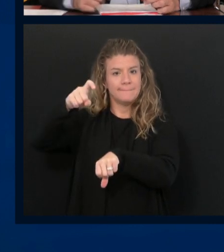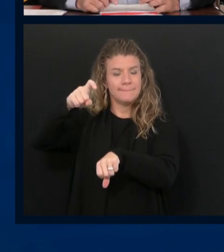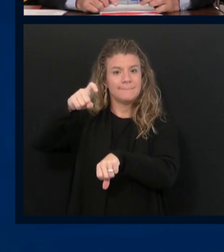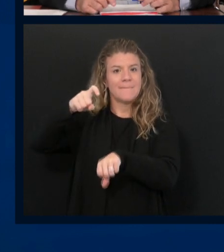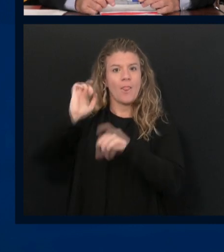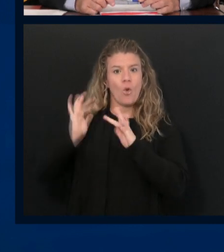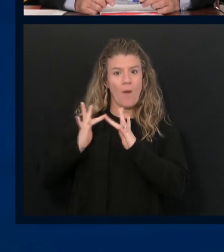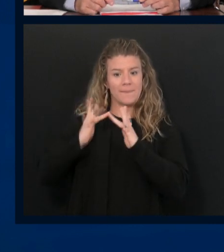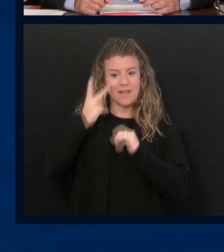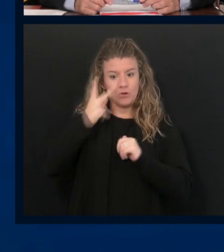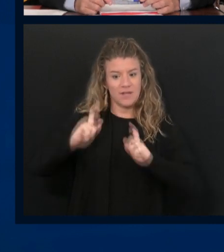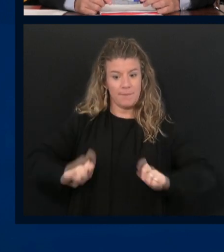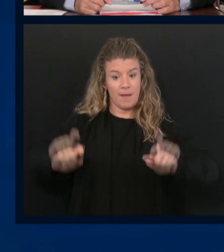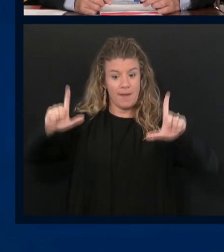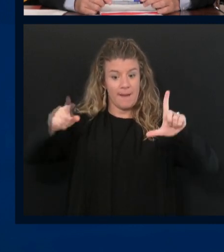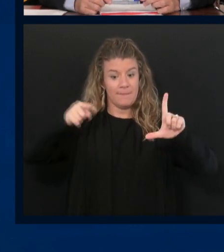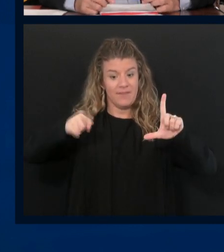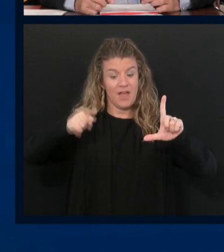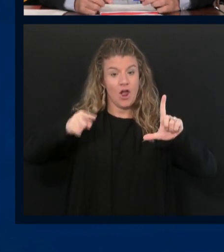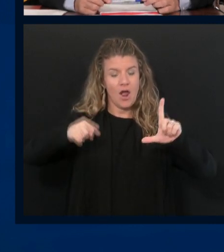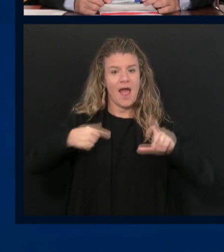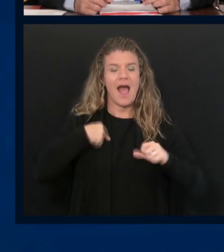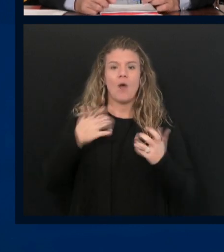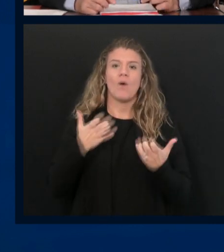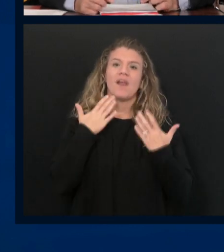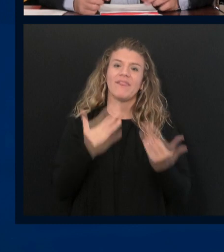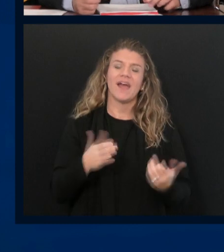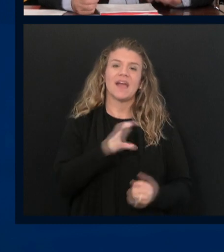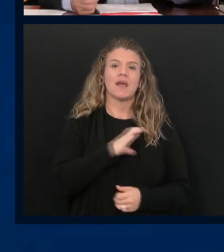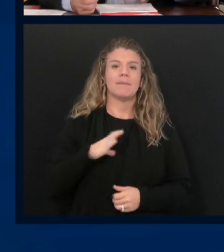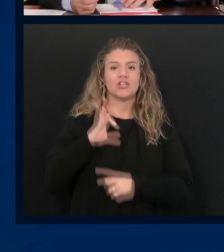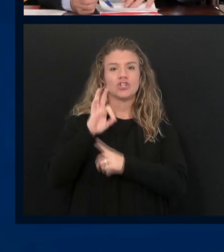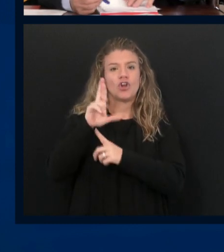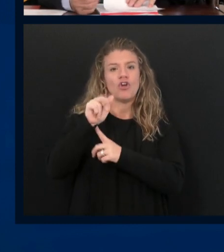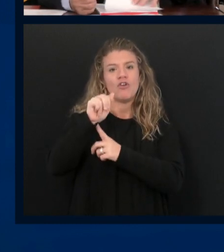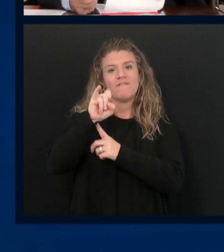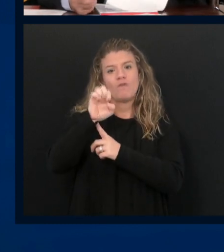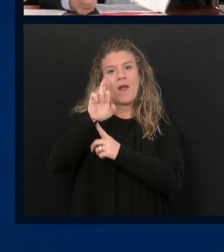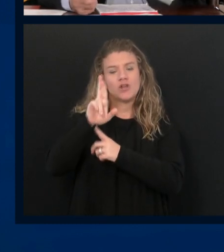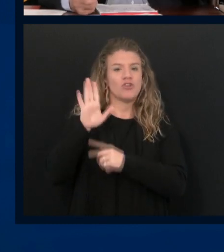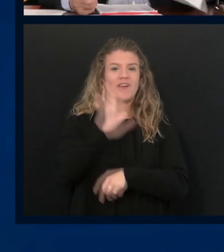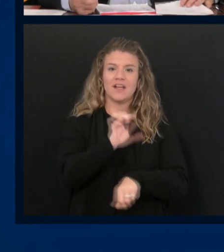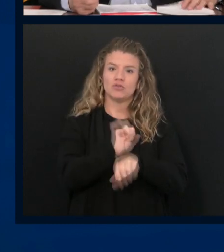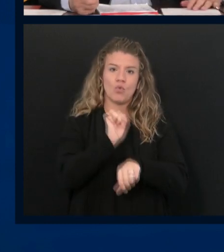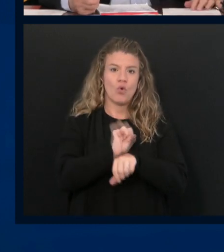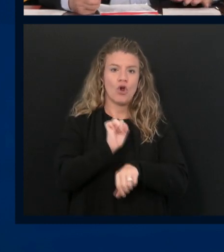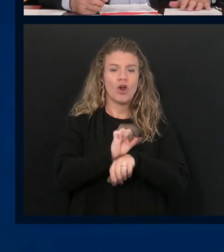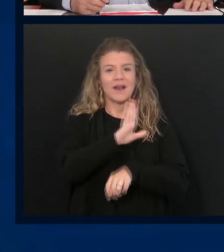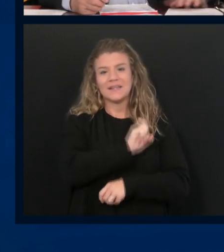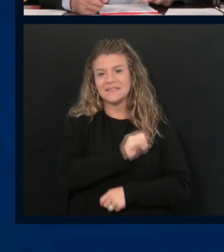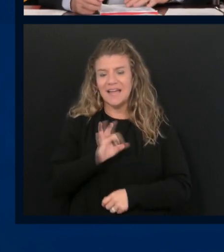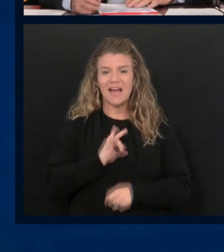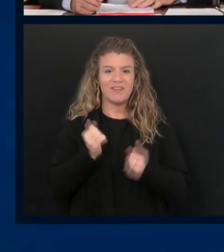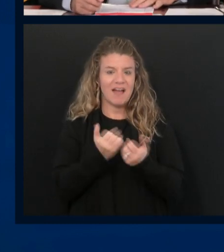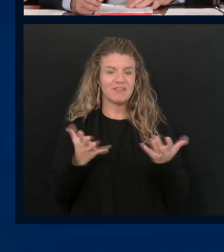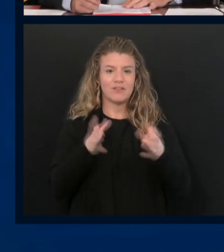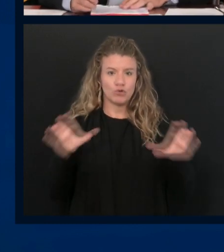the screen. And I want to thank Commissioner Frazier for all the work that he and his staff are doing,